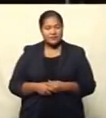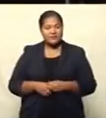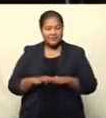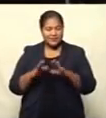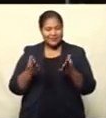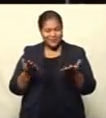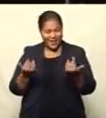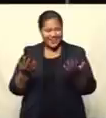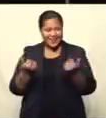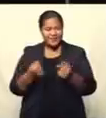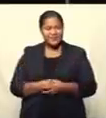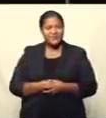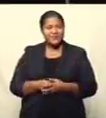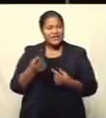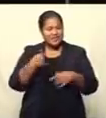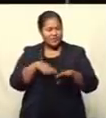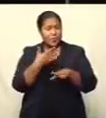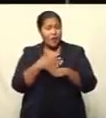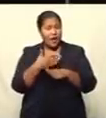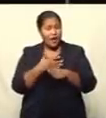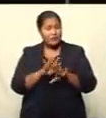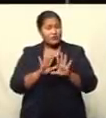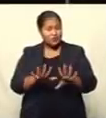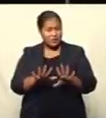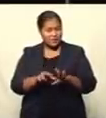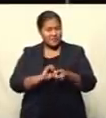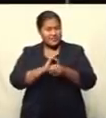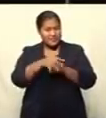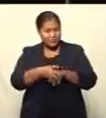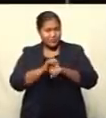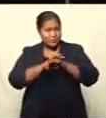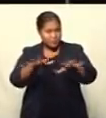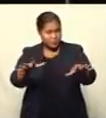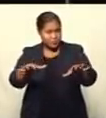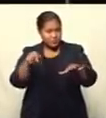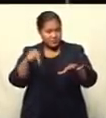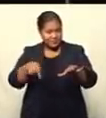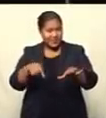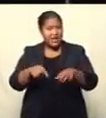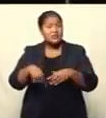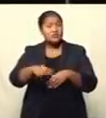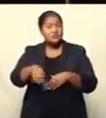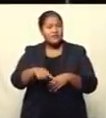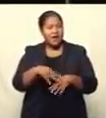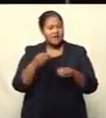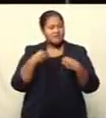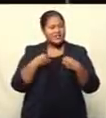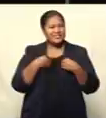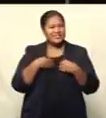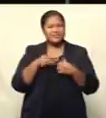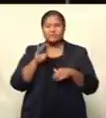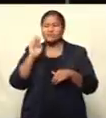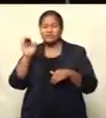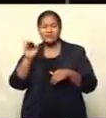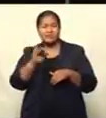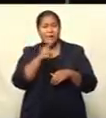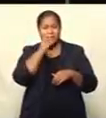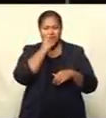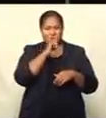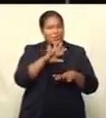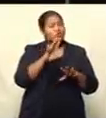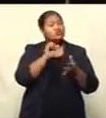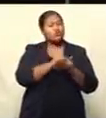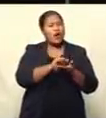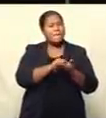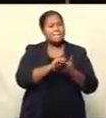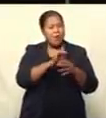Welcome back. In an effort to stop the further spread of COVID-19 in Suva, businesses are calling on people to shop in their own areas.